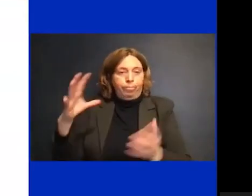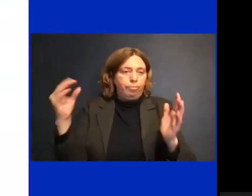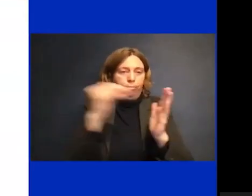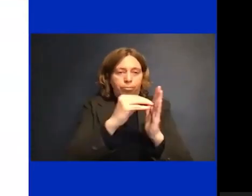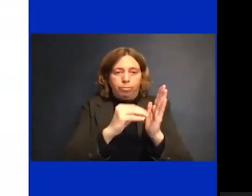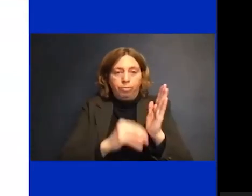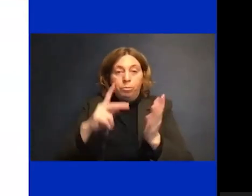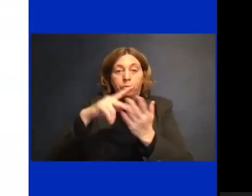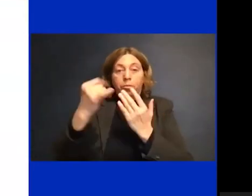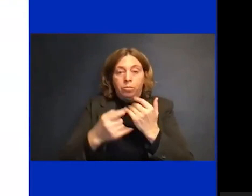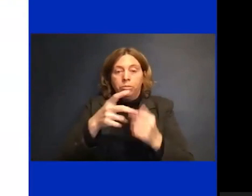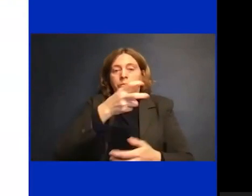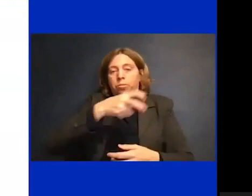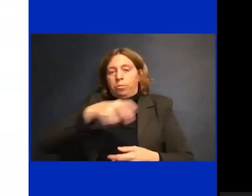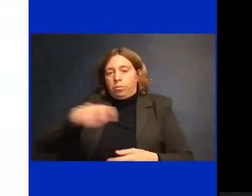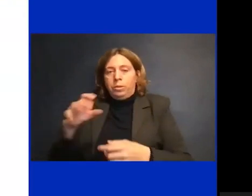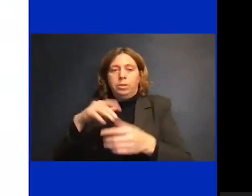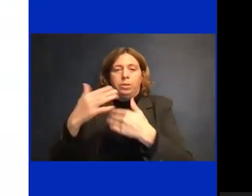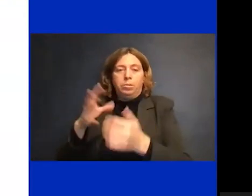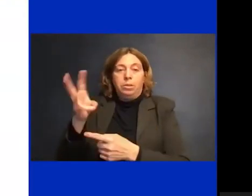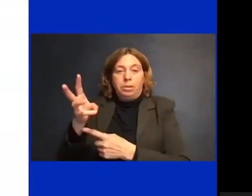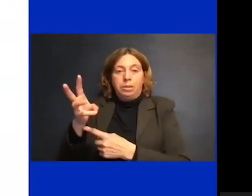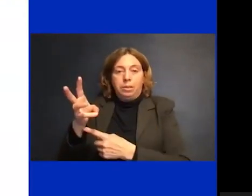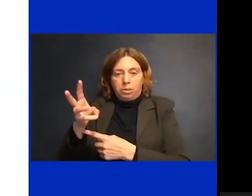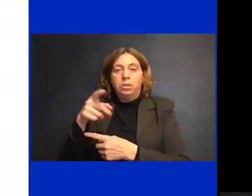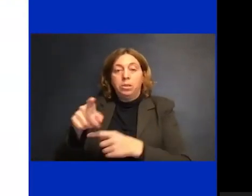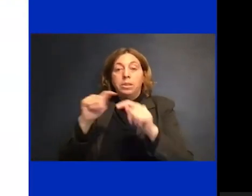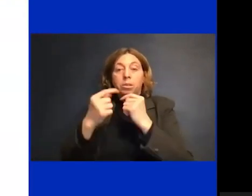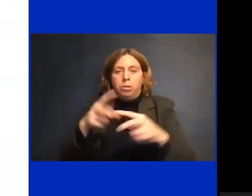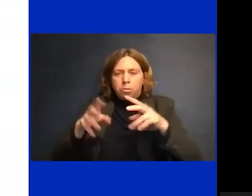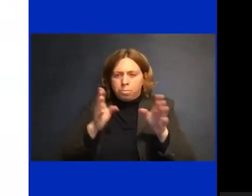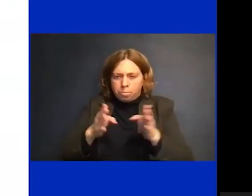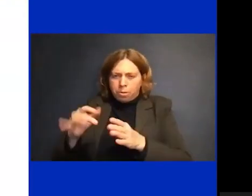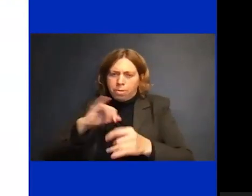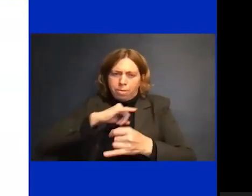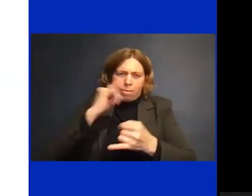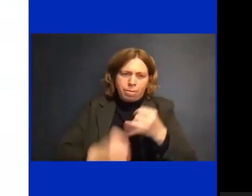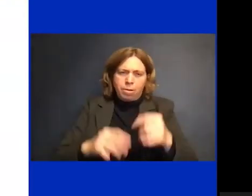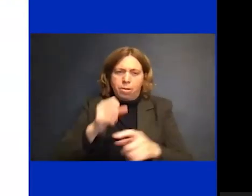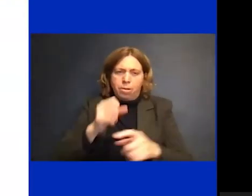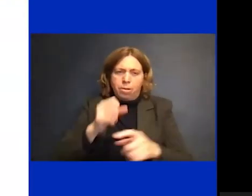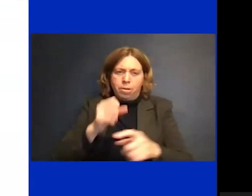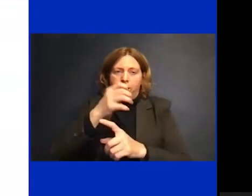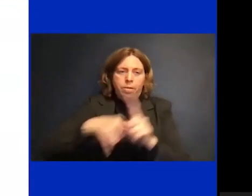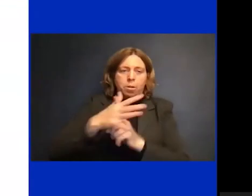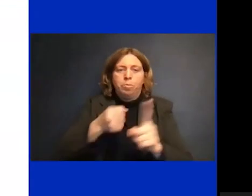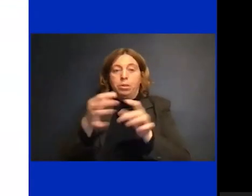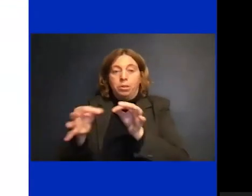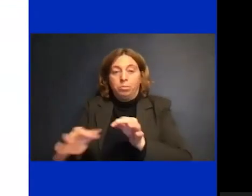will progress to Step 6, in which the team will prepare and release a final environmental